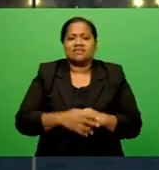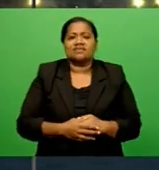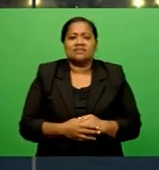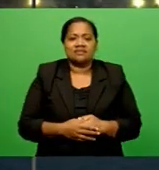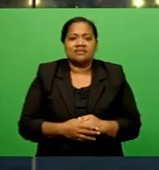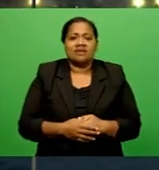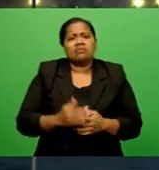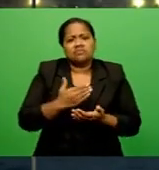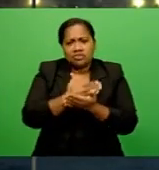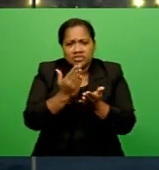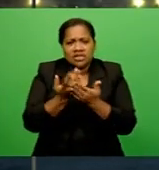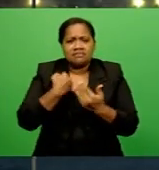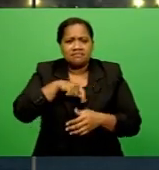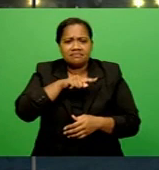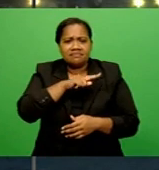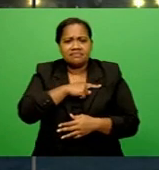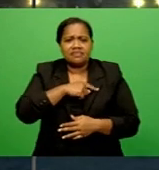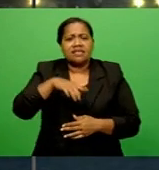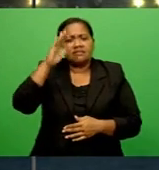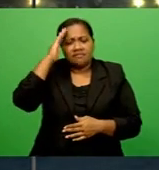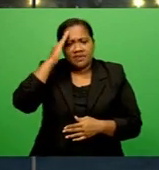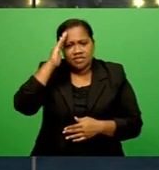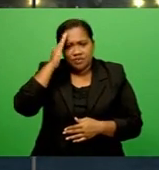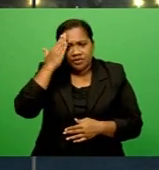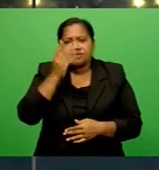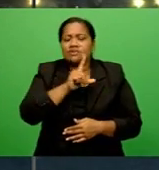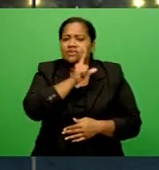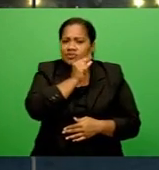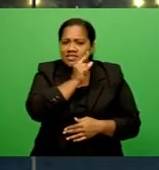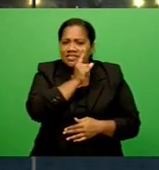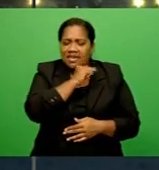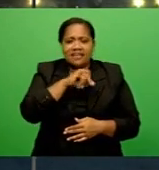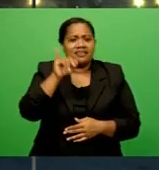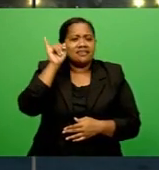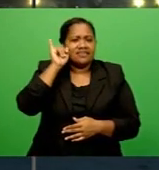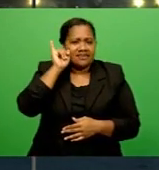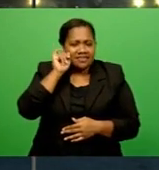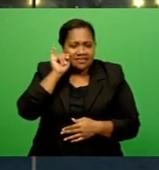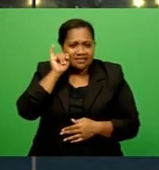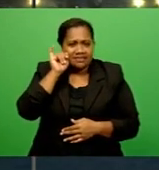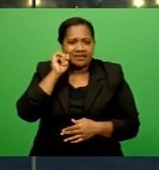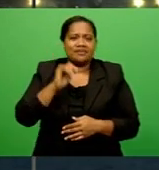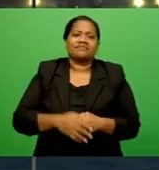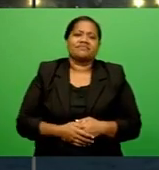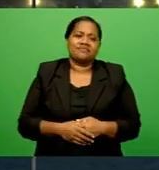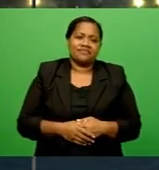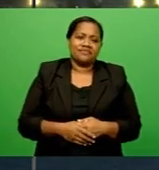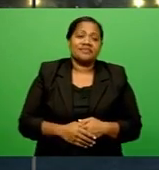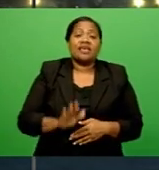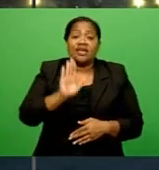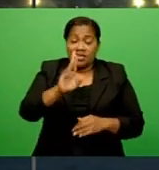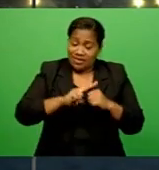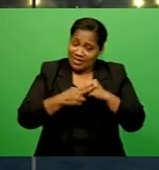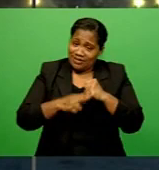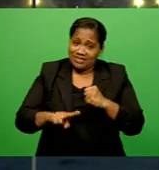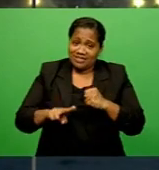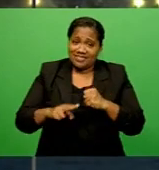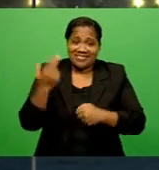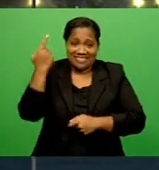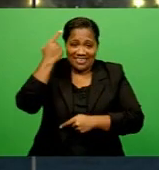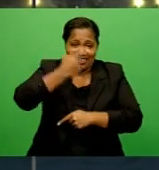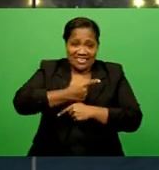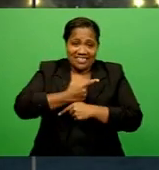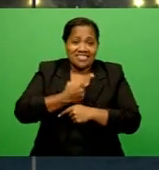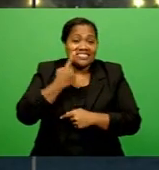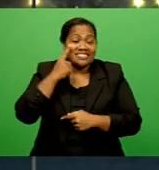fbcnews@fbc.com.fj or share it with us via our various social media accounts, including Facebook, Twitter and Instagram. That's your news this evening.